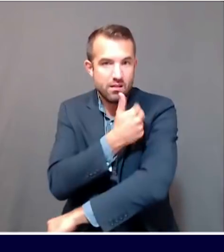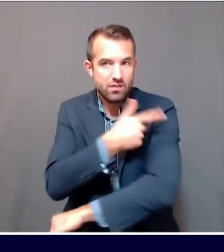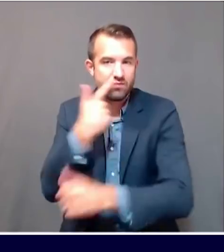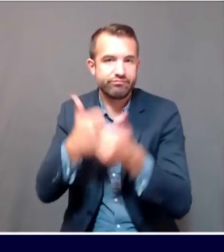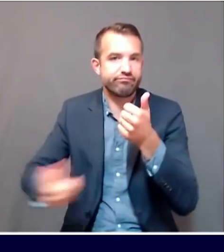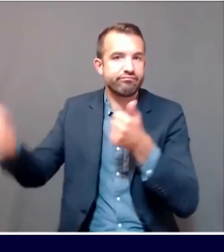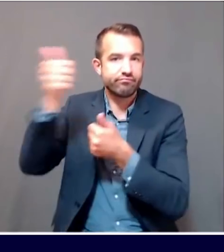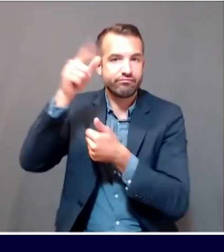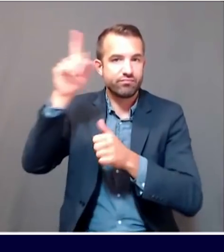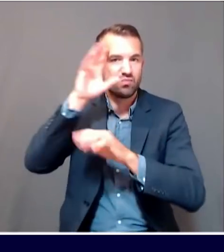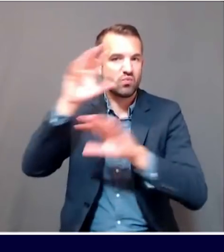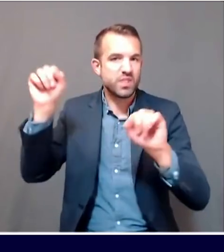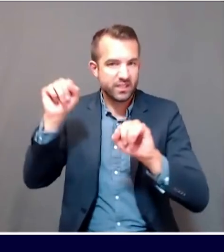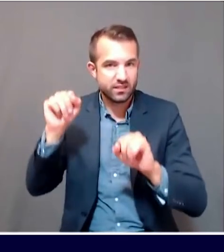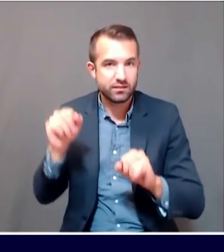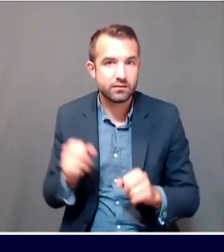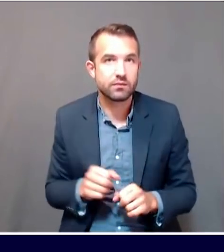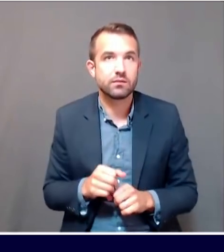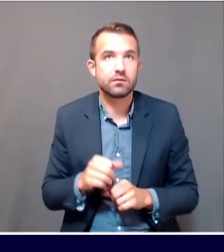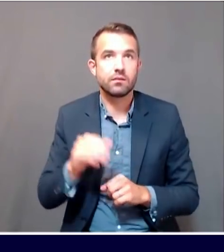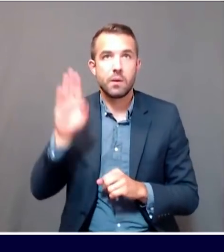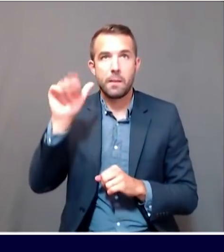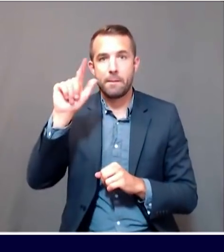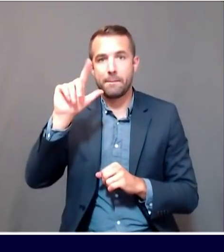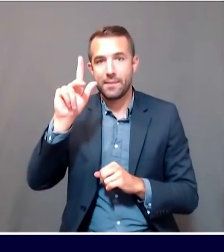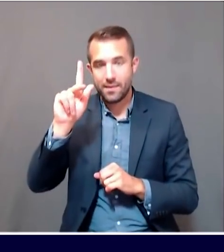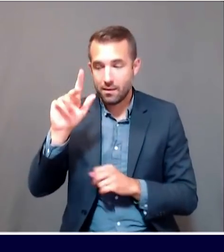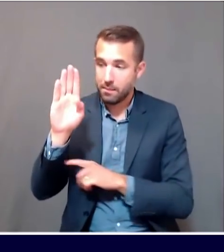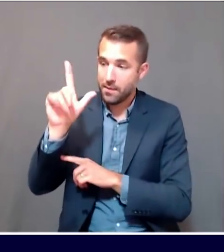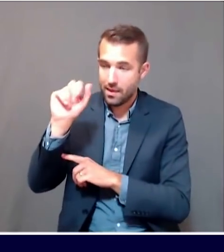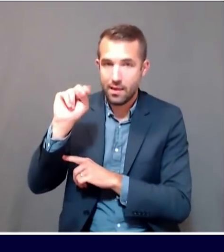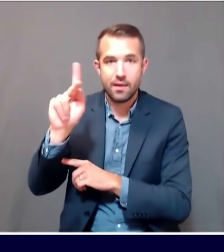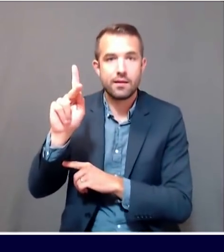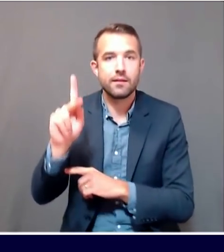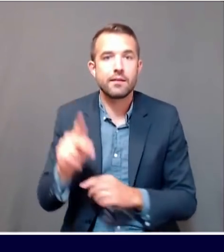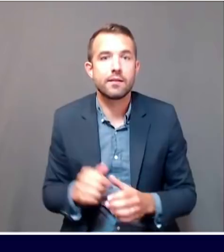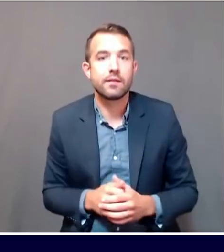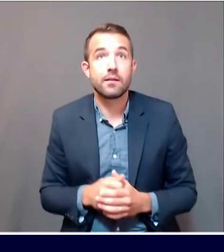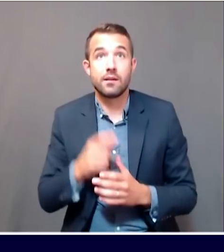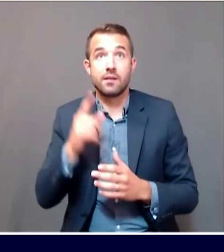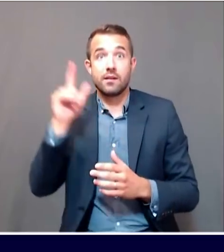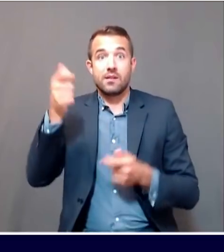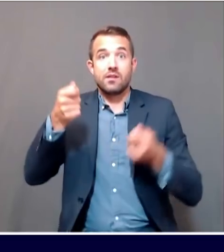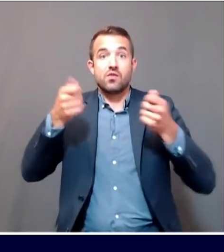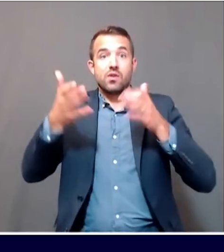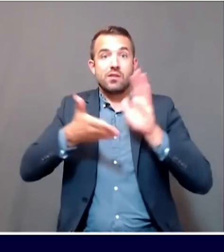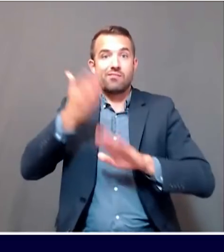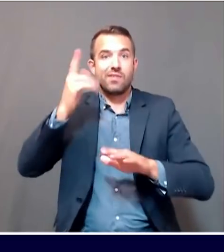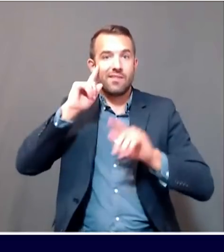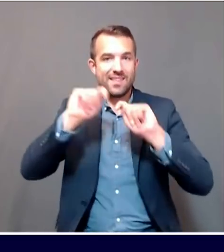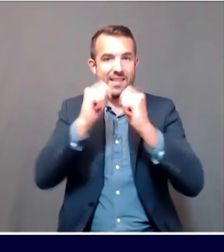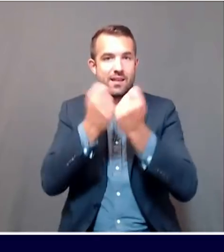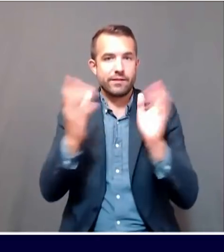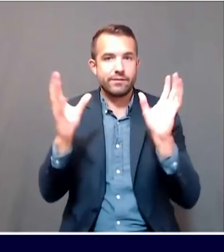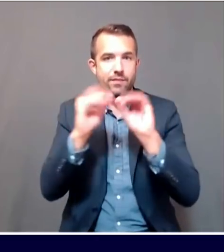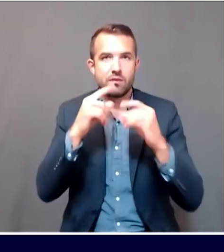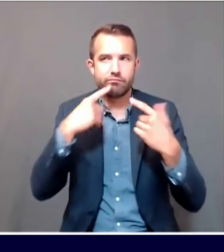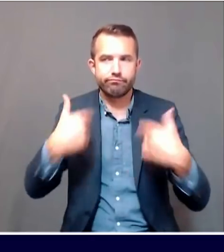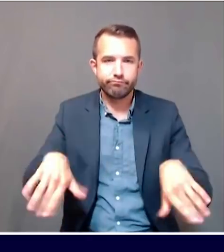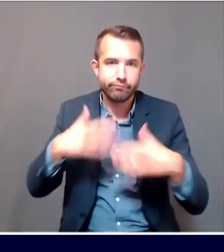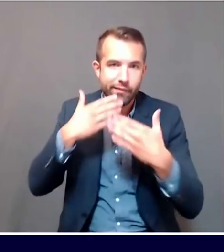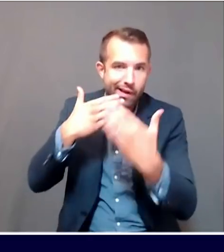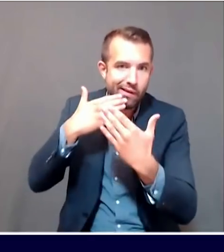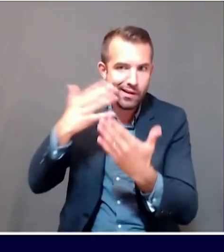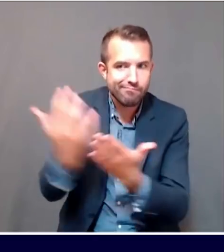of his senior management team. We're thankful for the opportunity to have had that meeting. At that meeting,